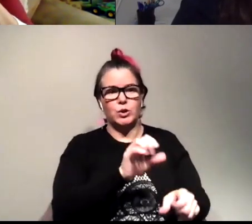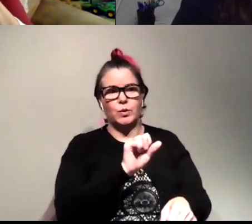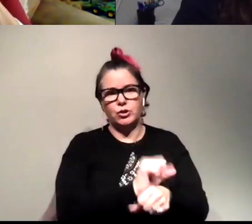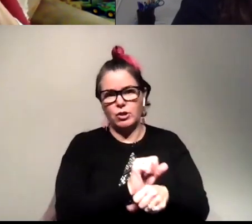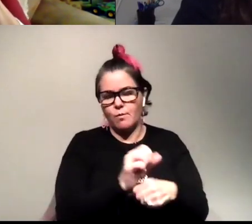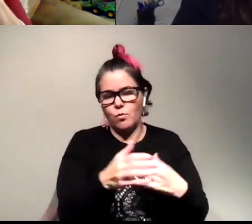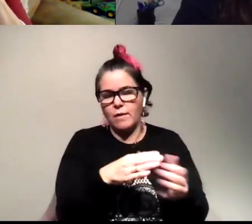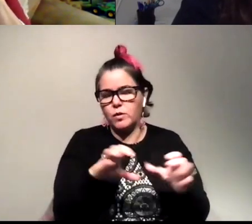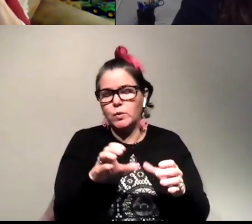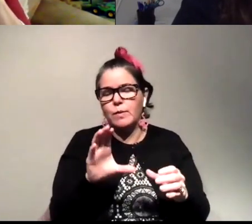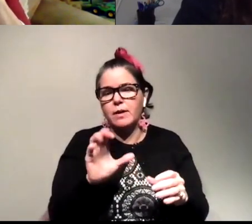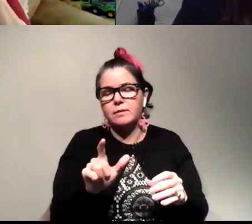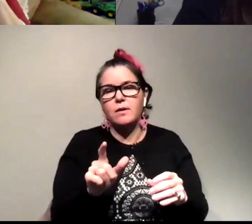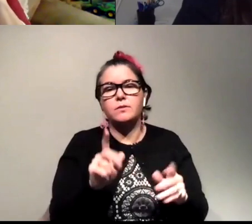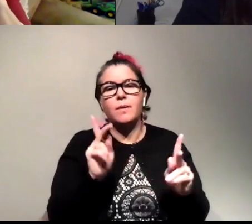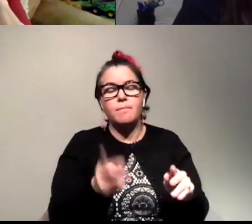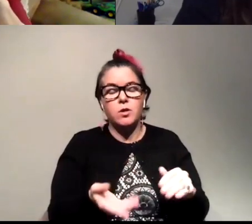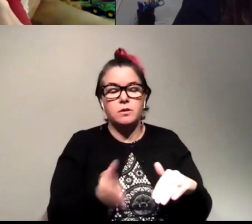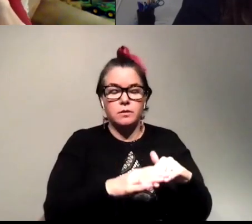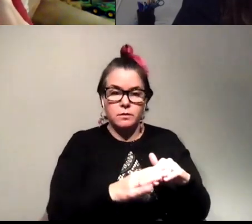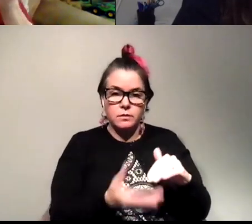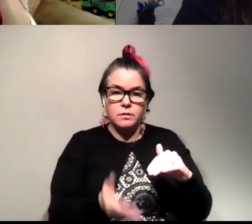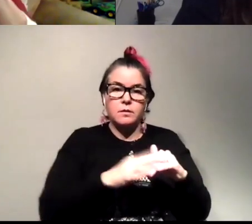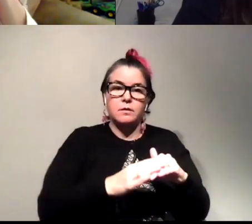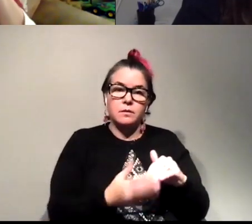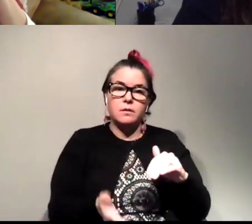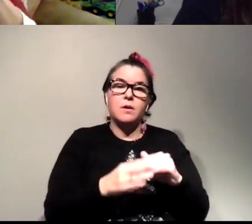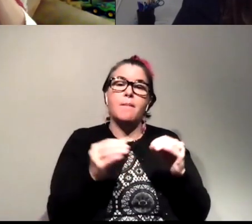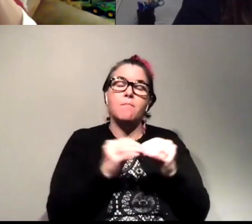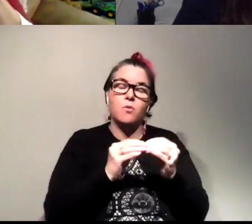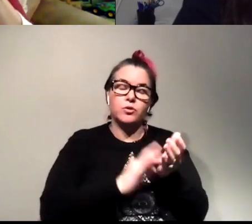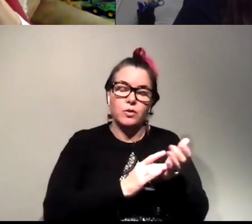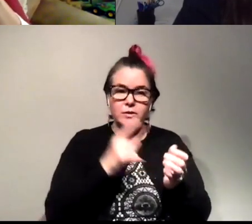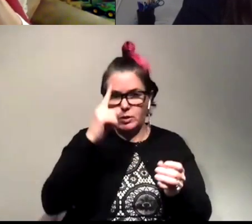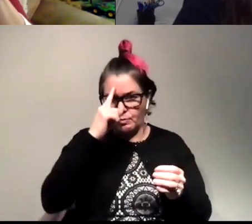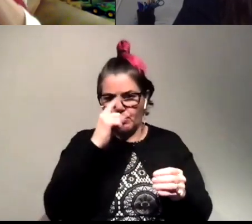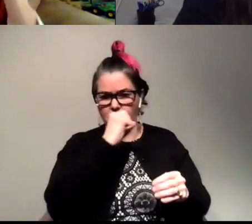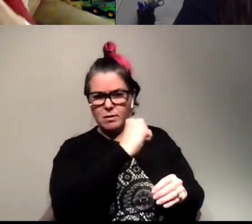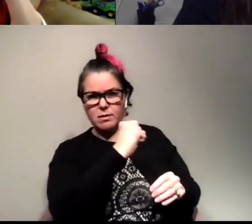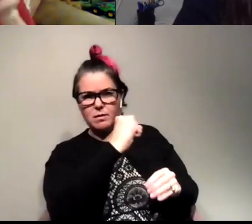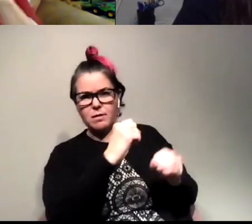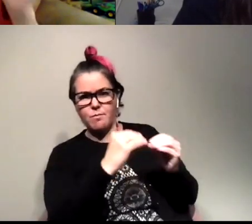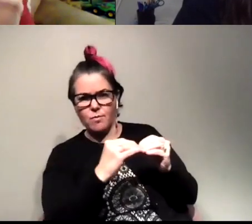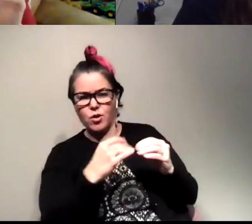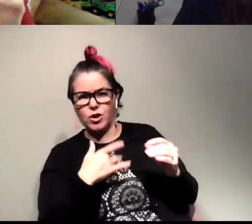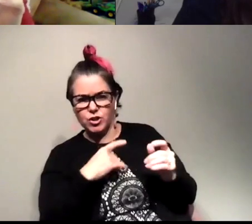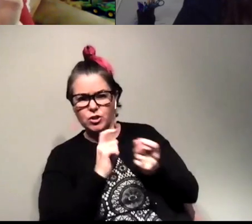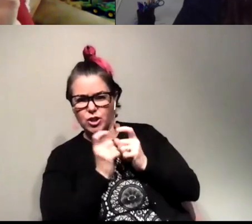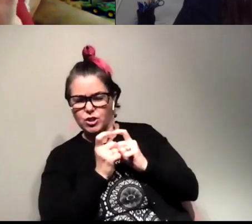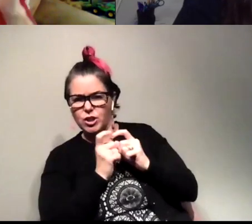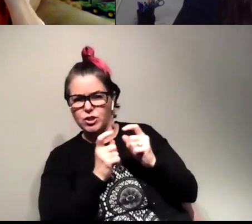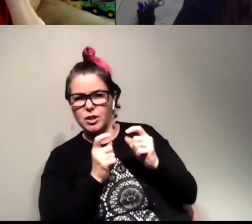cell. Mm-hmm. So the person starts to use more drugs. The brain keeps getting more and more concerned and changing and changing and